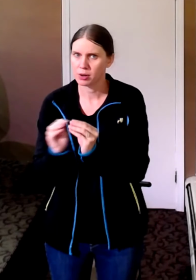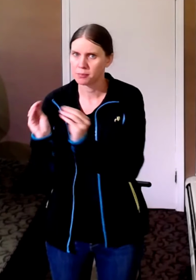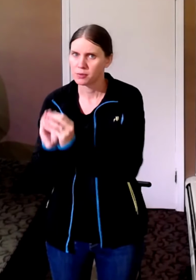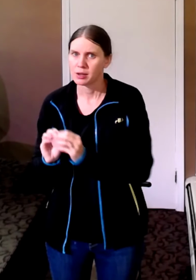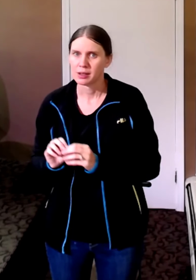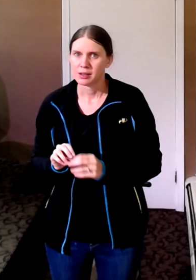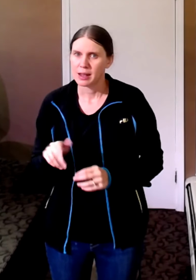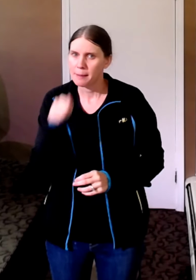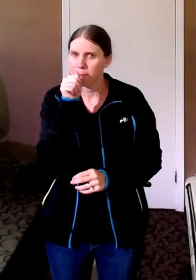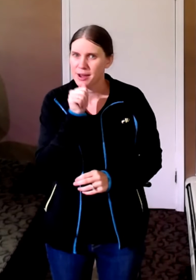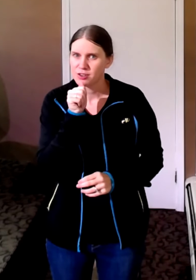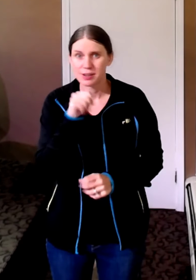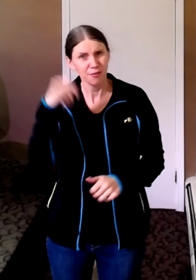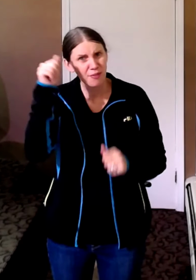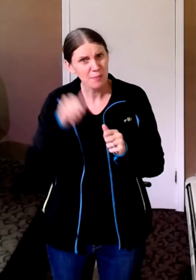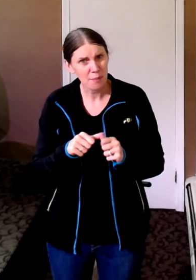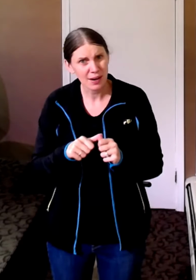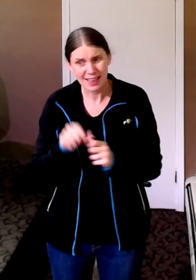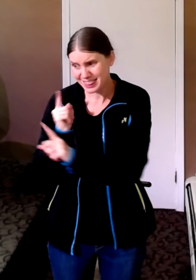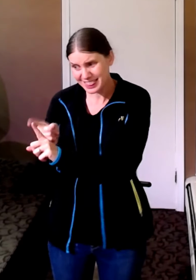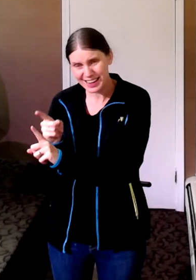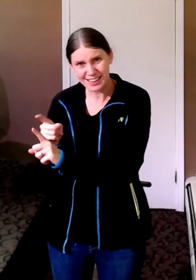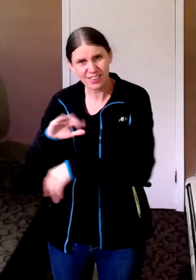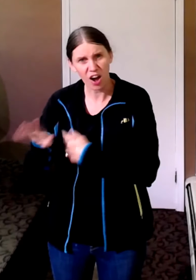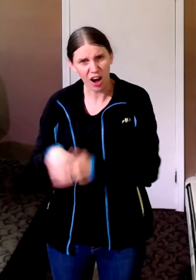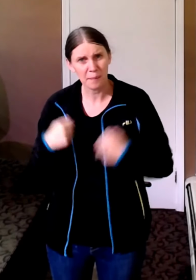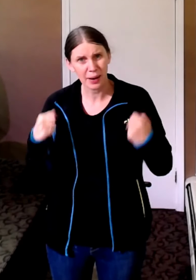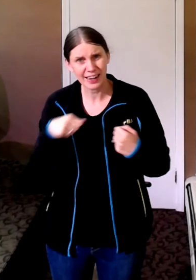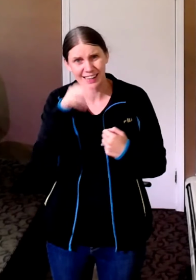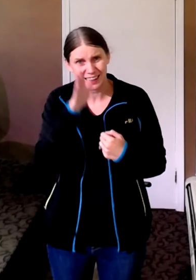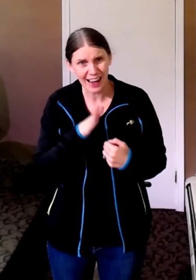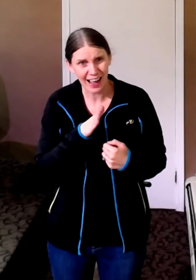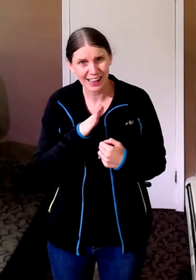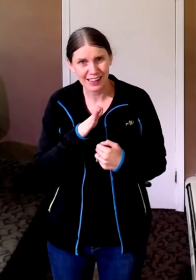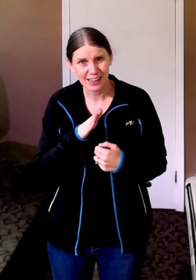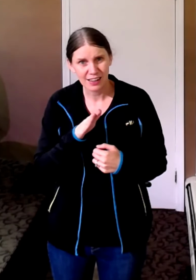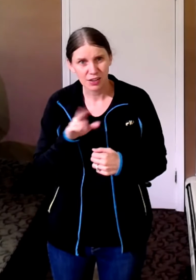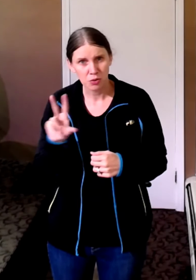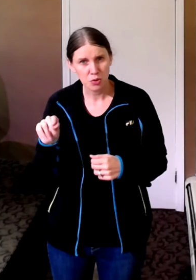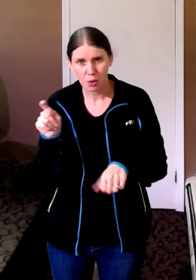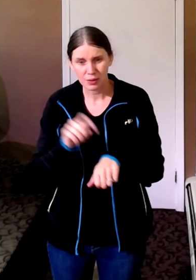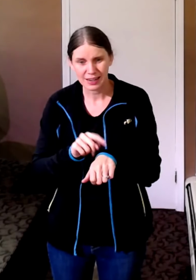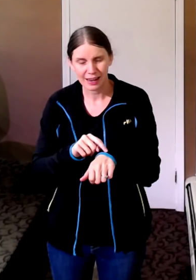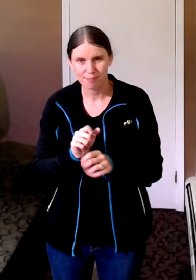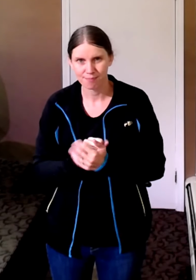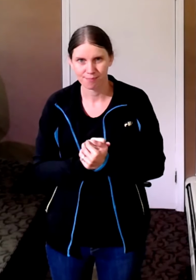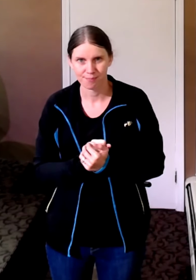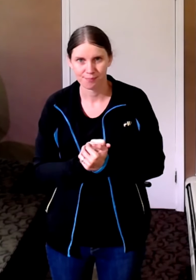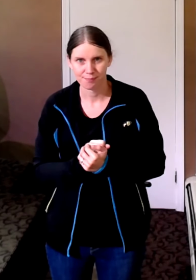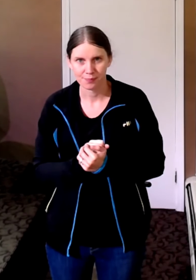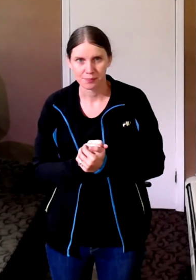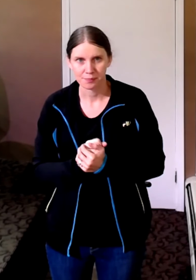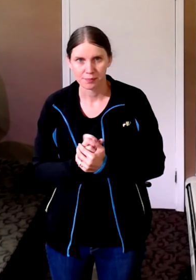a patience. I mean, remember, this is Almighty God who is timeless.